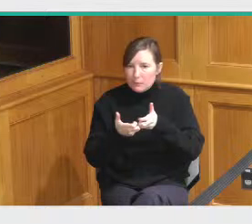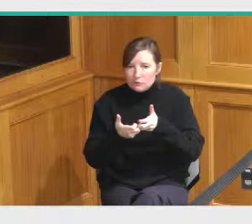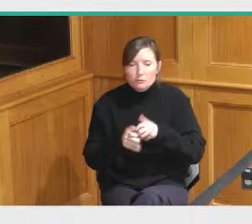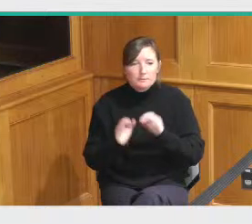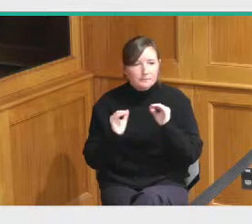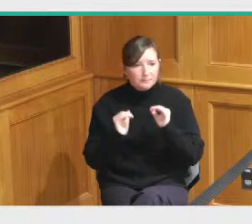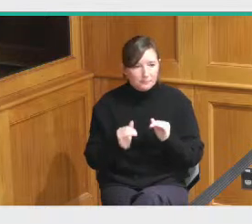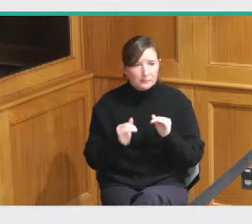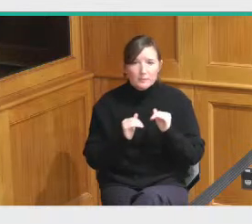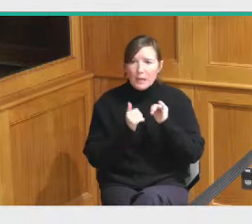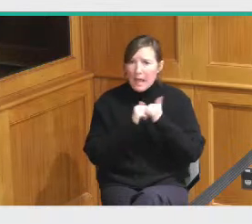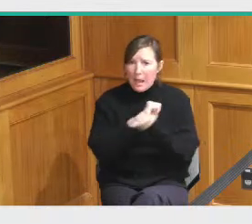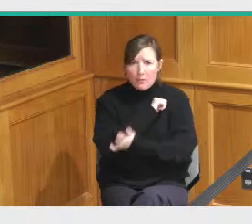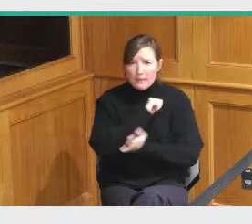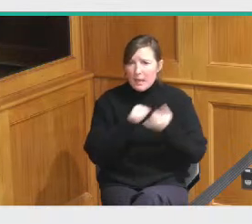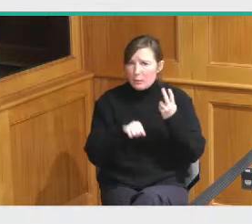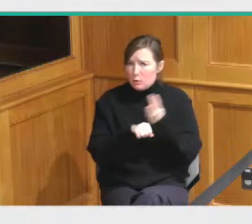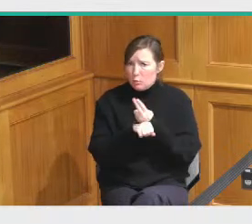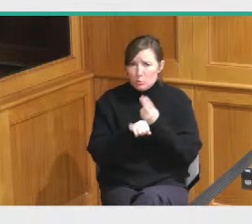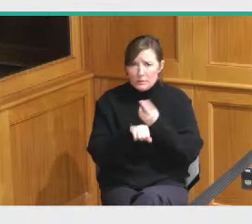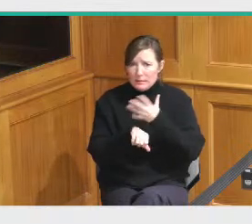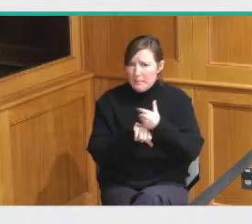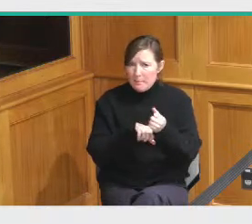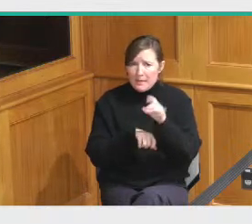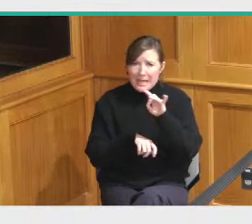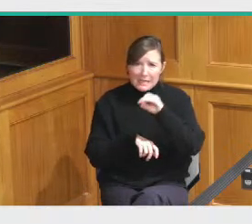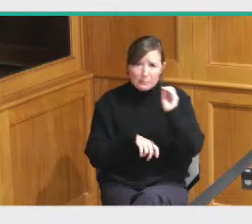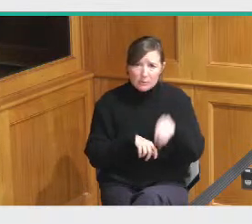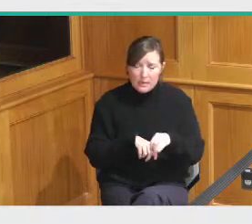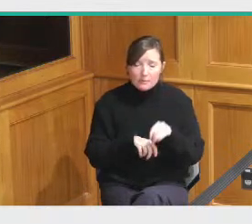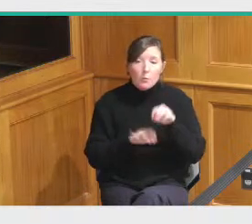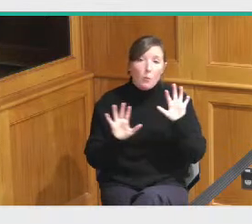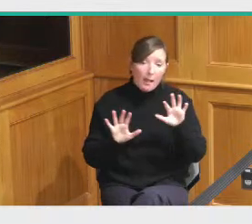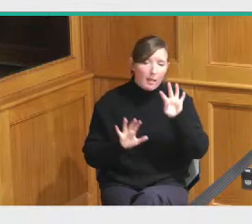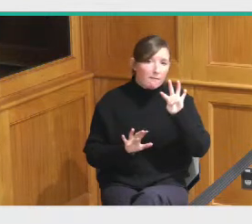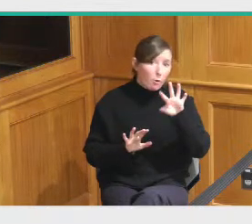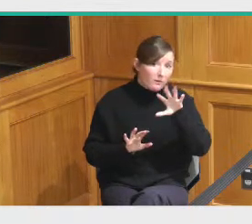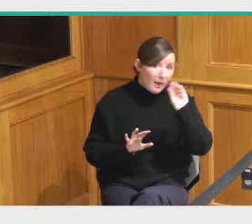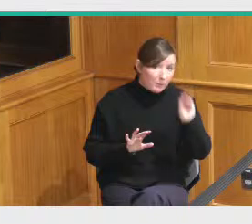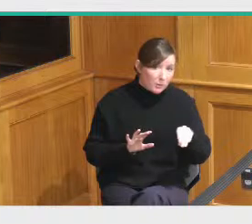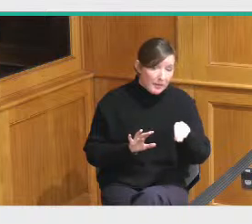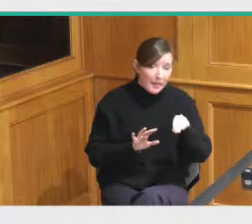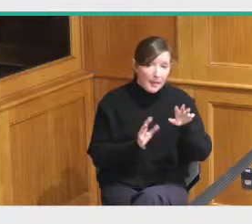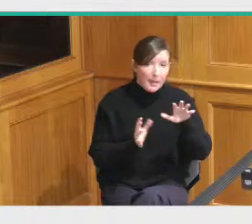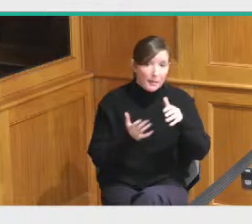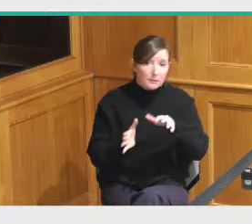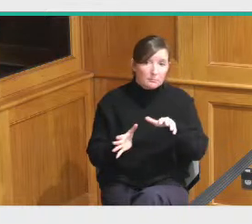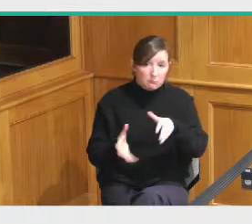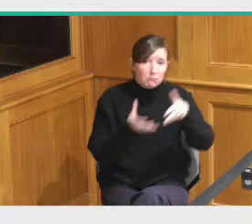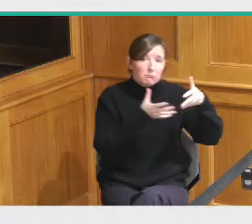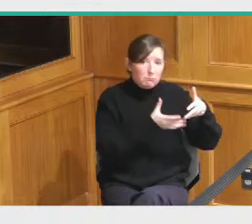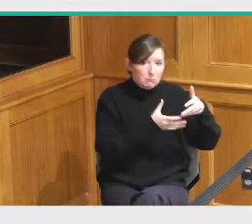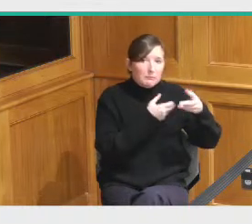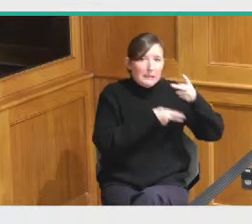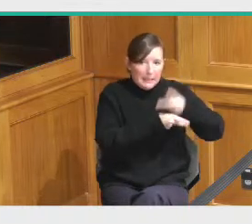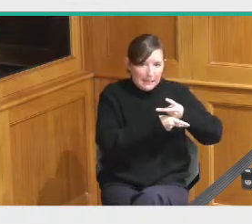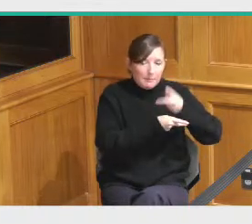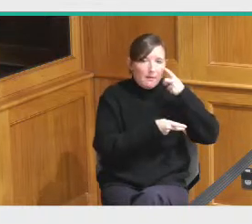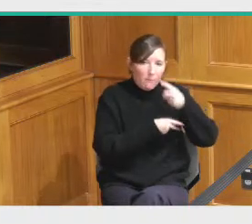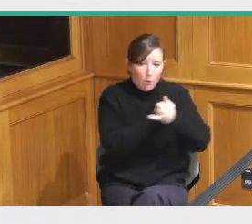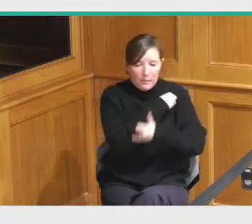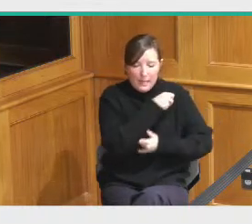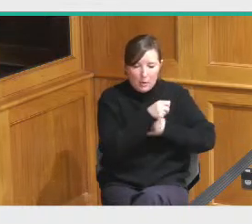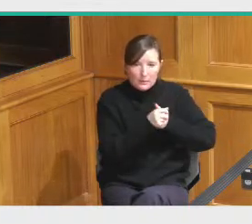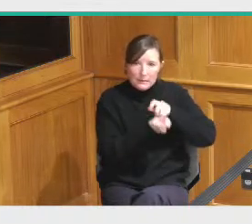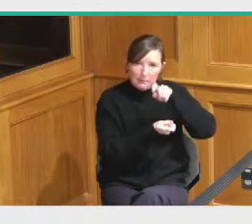In terms of how the county would use that 80%, 45% is allocated to county-specific